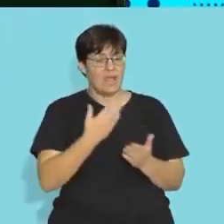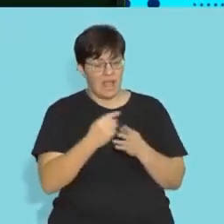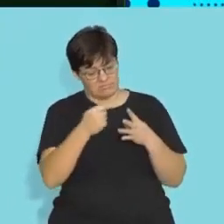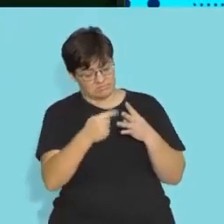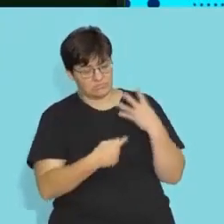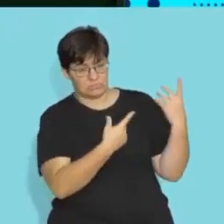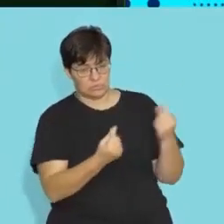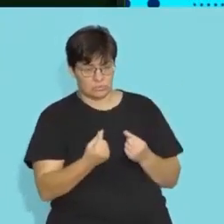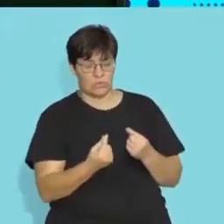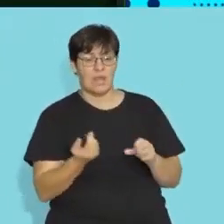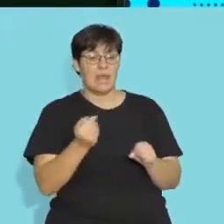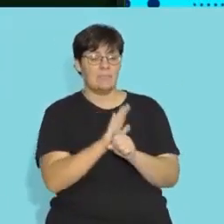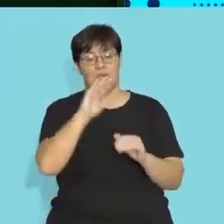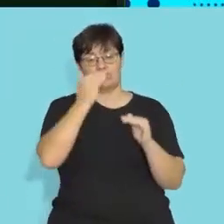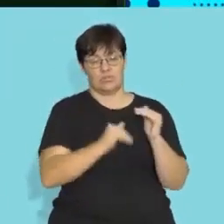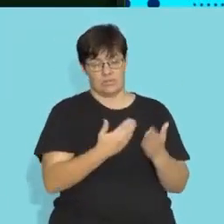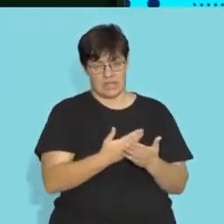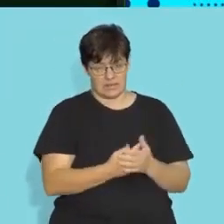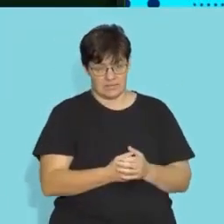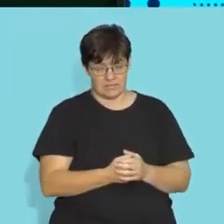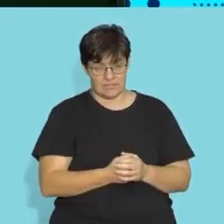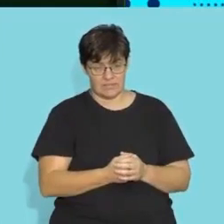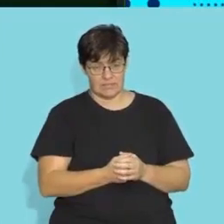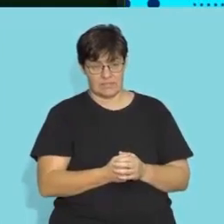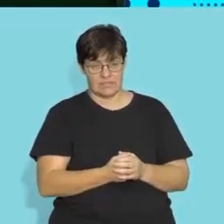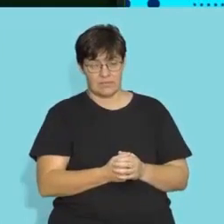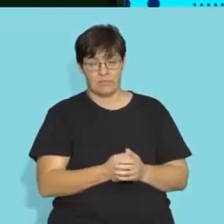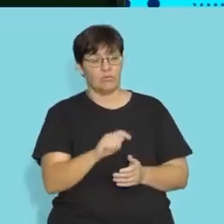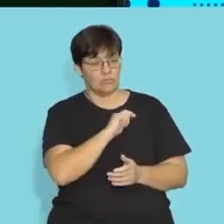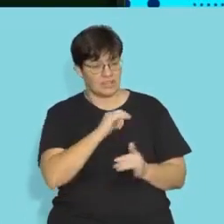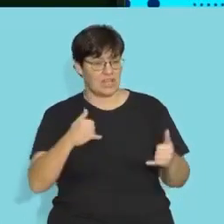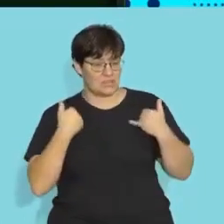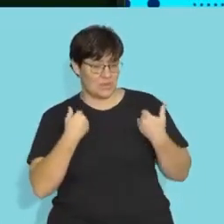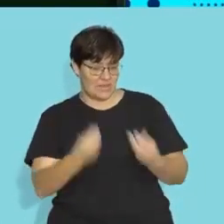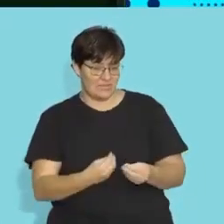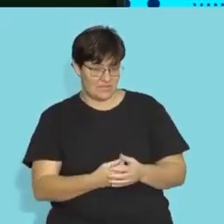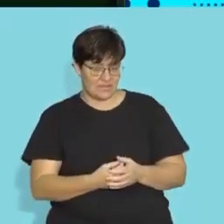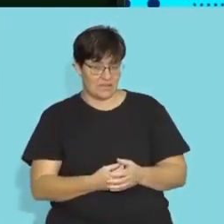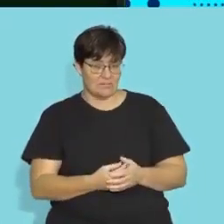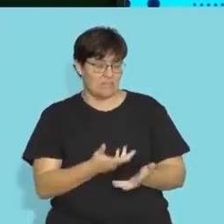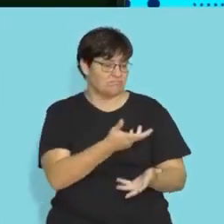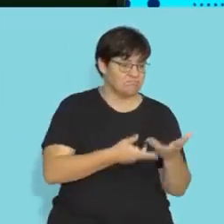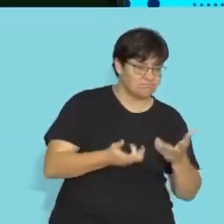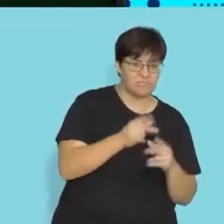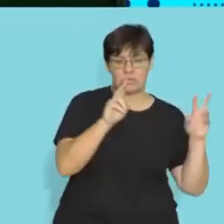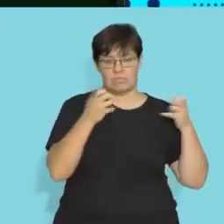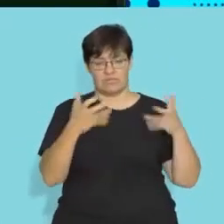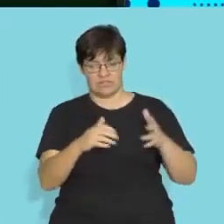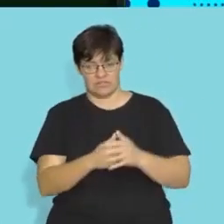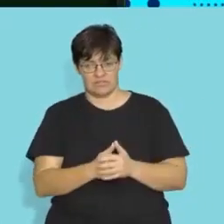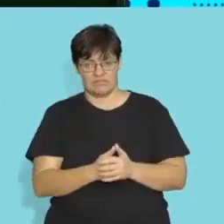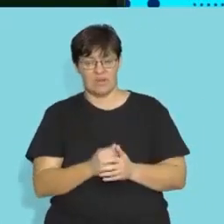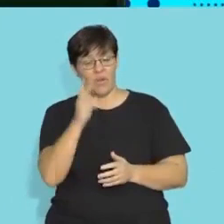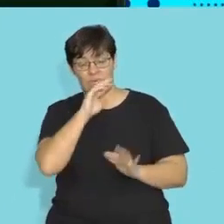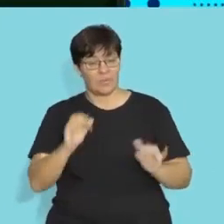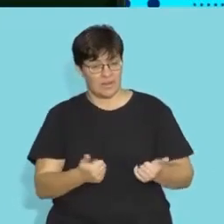on the environment, and there are things that we can do to reduce our impact and maintain the water cycle. I trust that you've enjoyed the lesson and